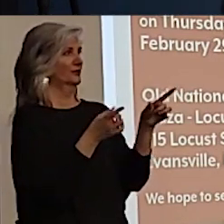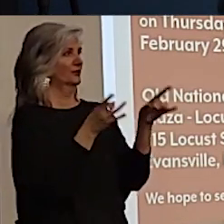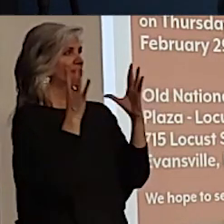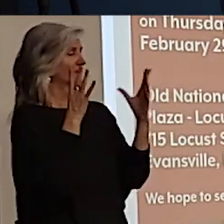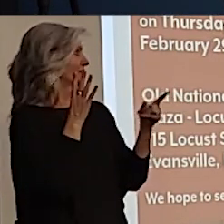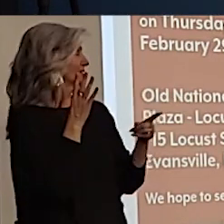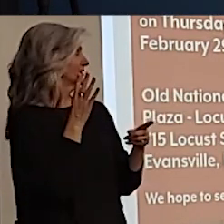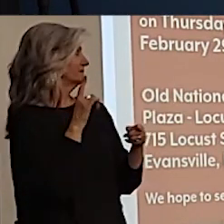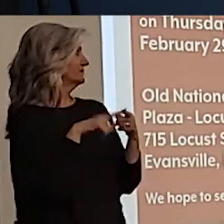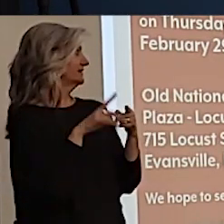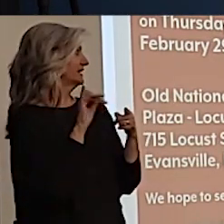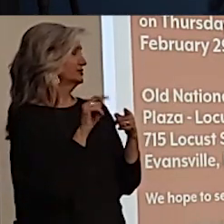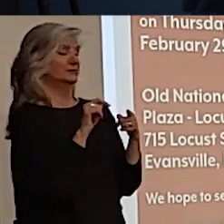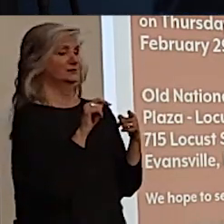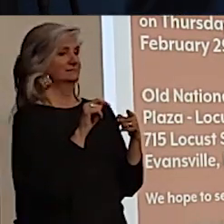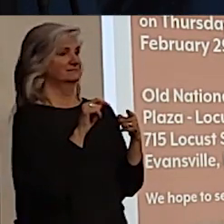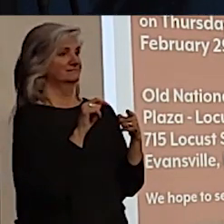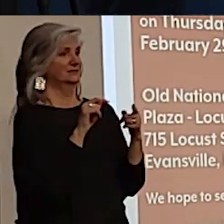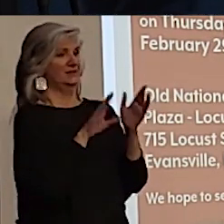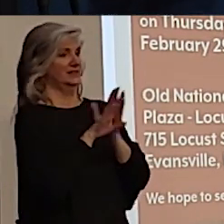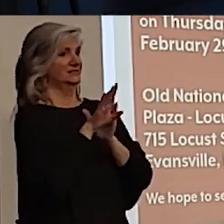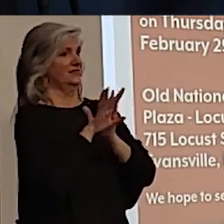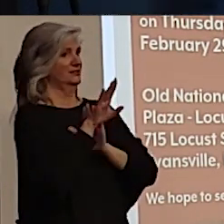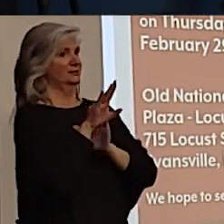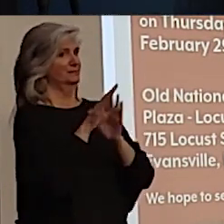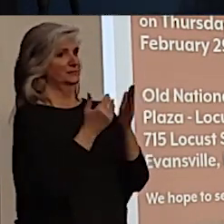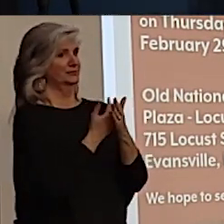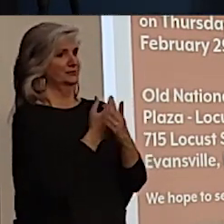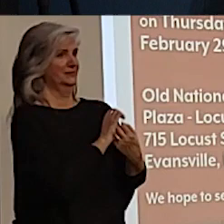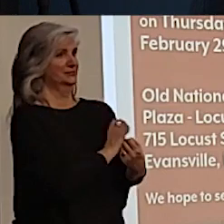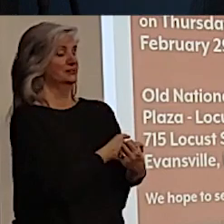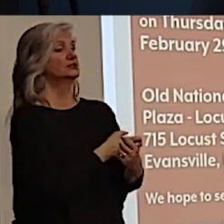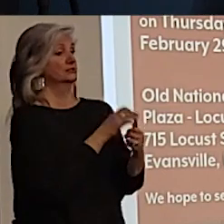You can't do it. You can do it if you change the law.